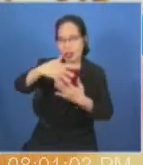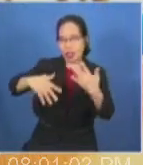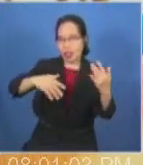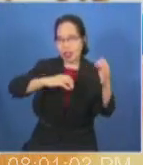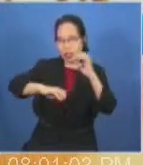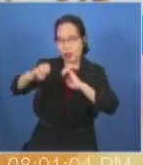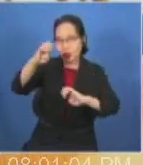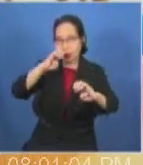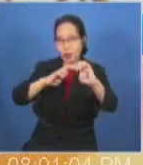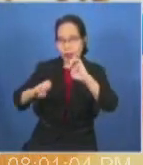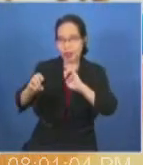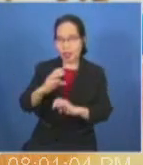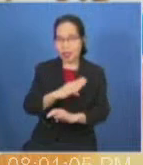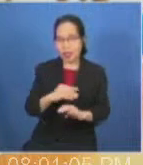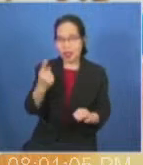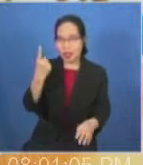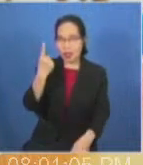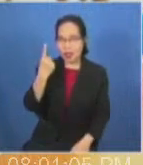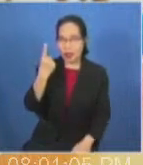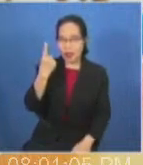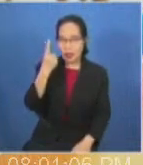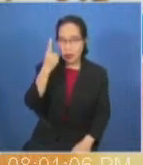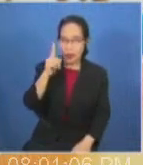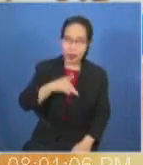in our social experiment.